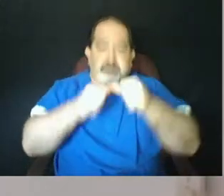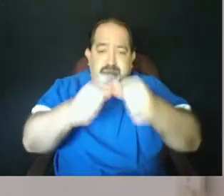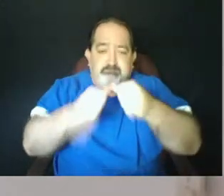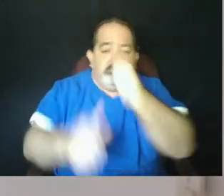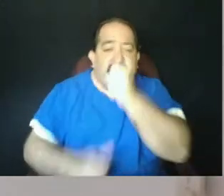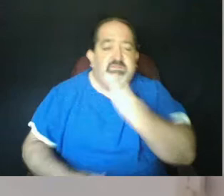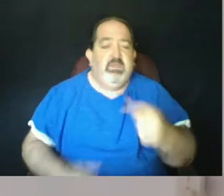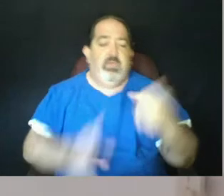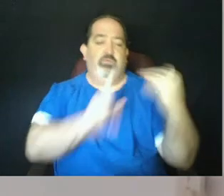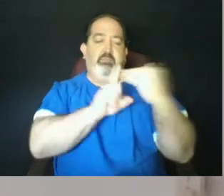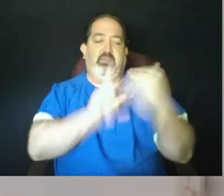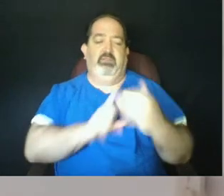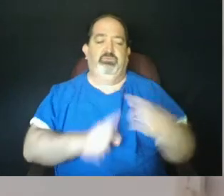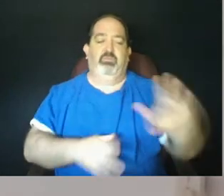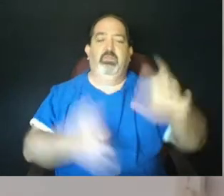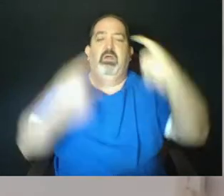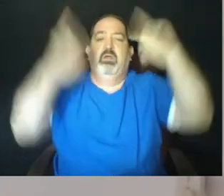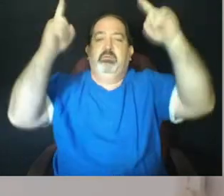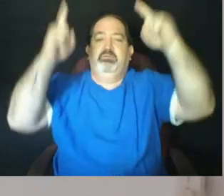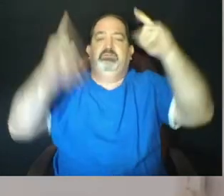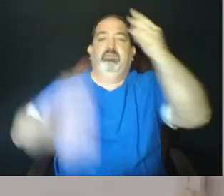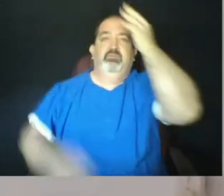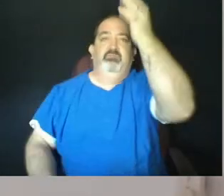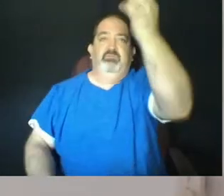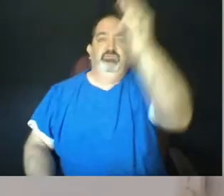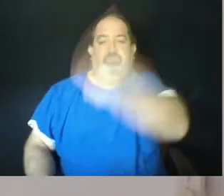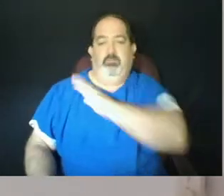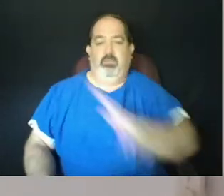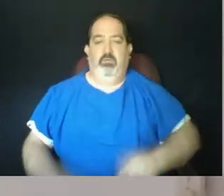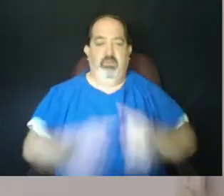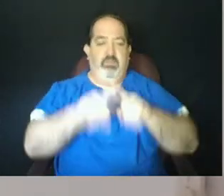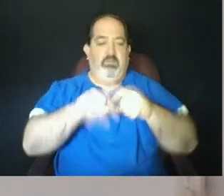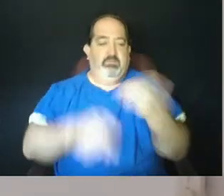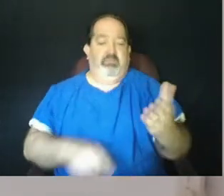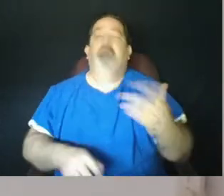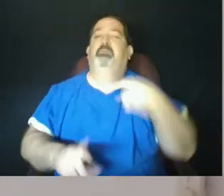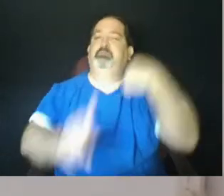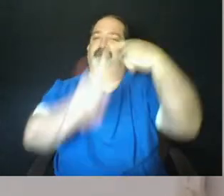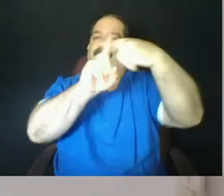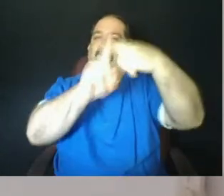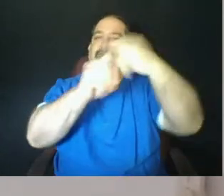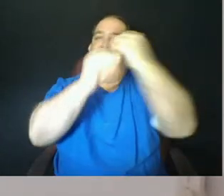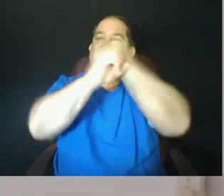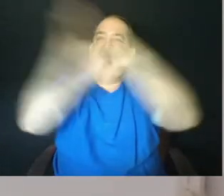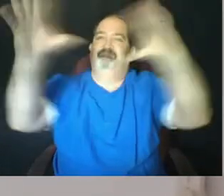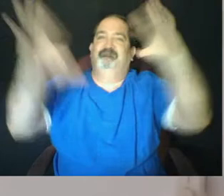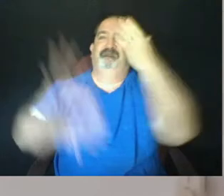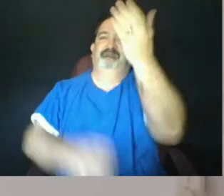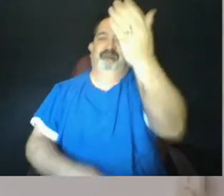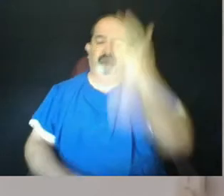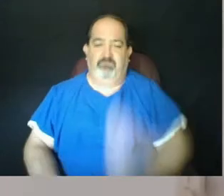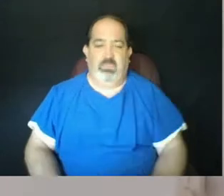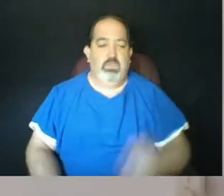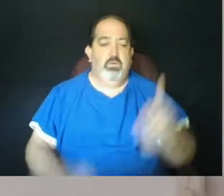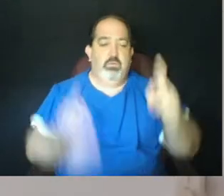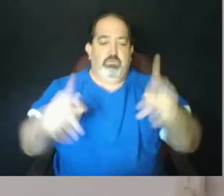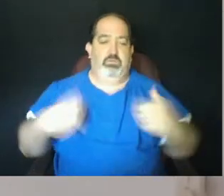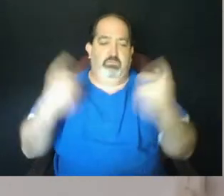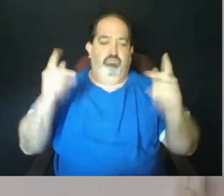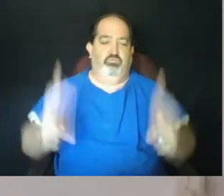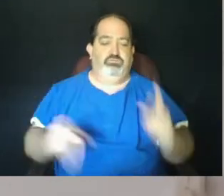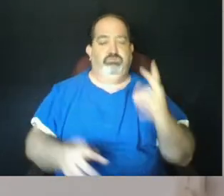and remind us with their accomplishments that the future of the barony is bright. When one of tender years makes